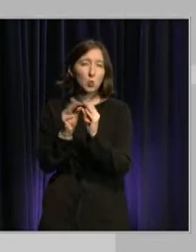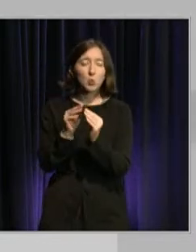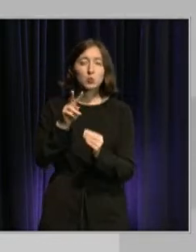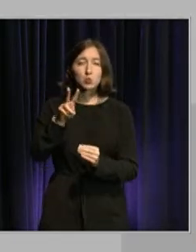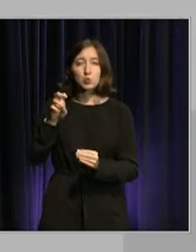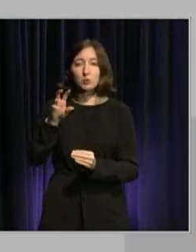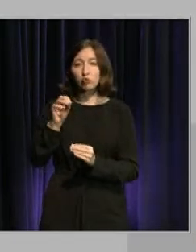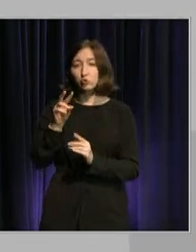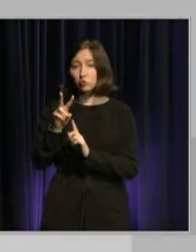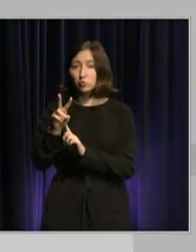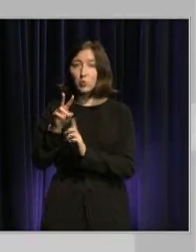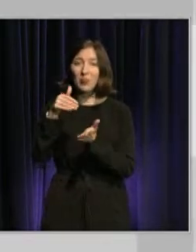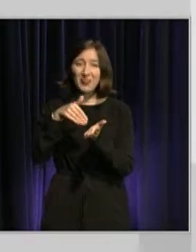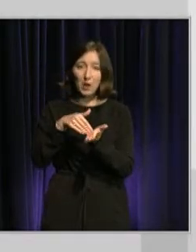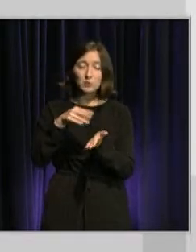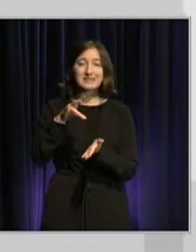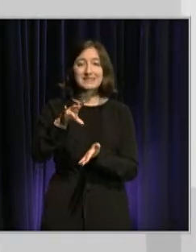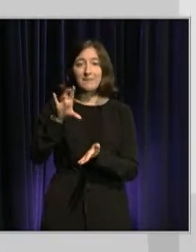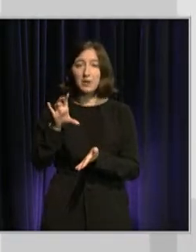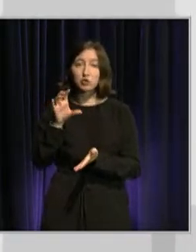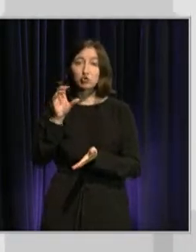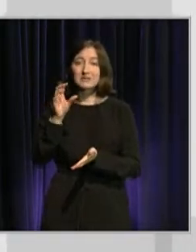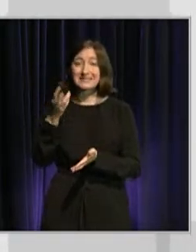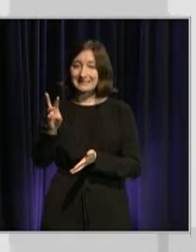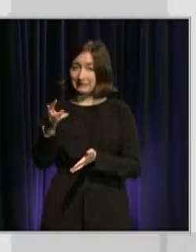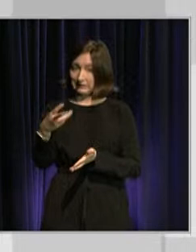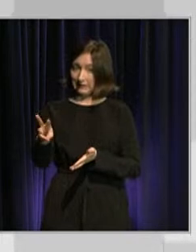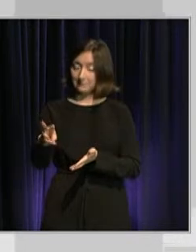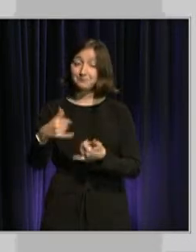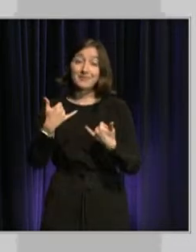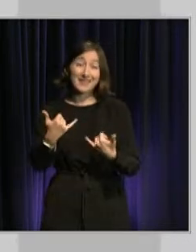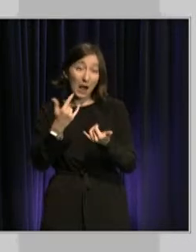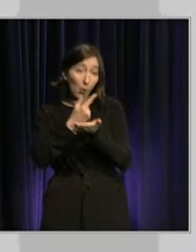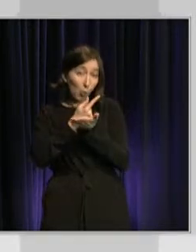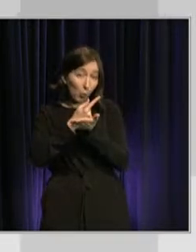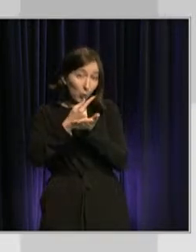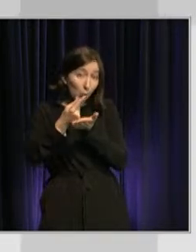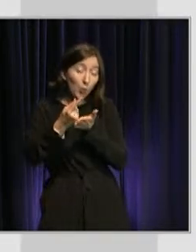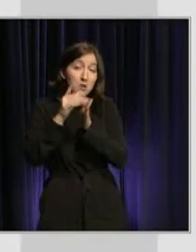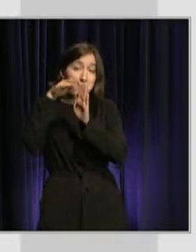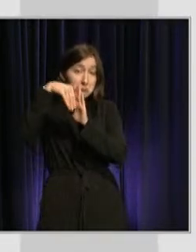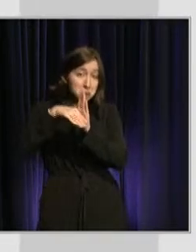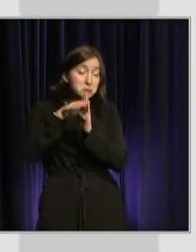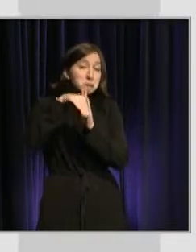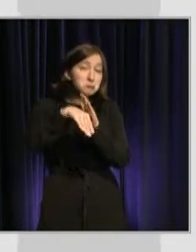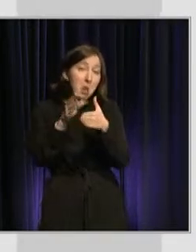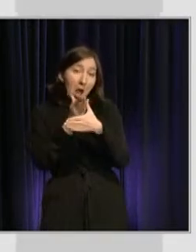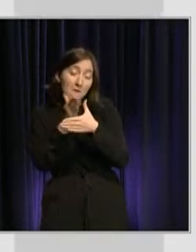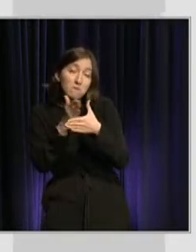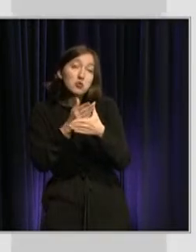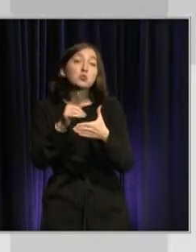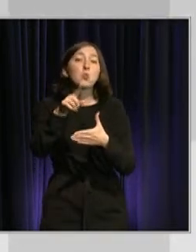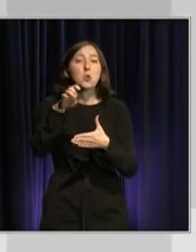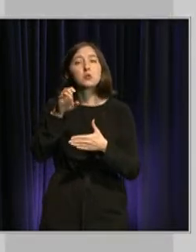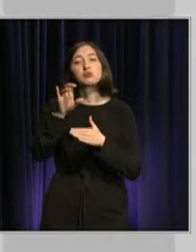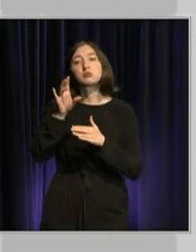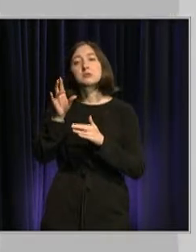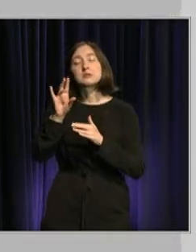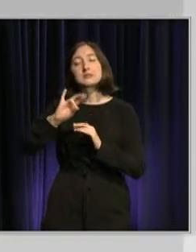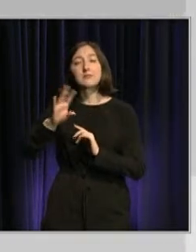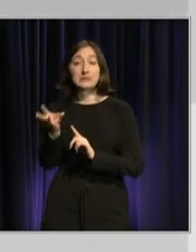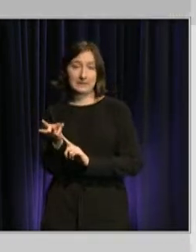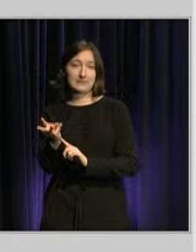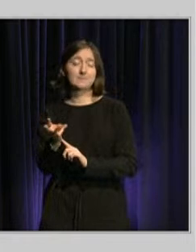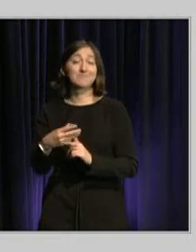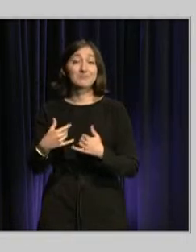202,716. Our 7-day moving average is now at 176. Thankfully, today we have no new deaths to report. We